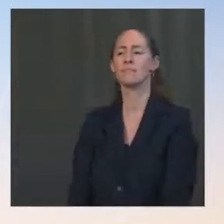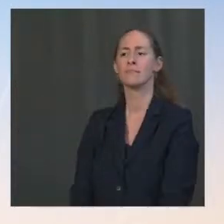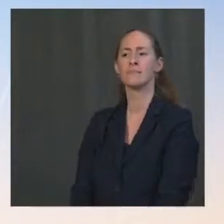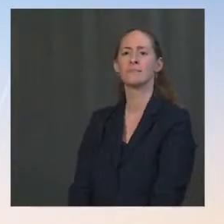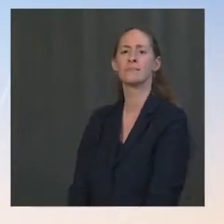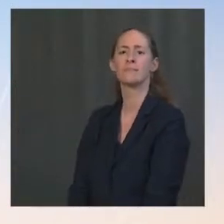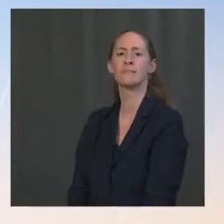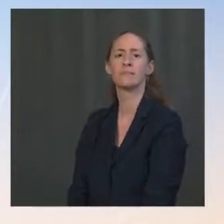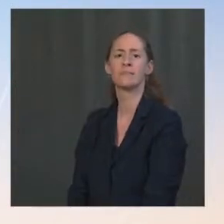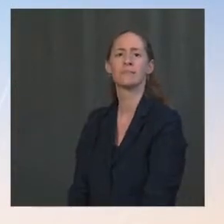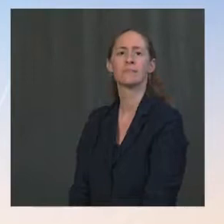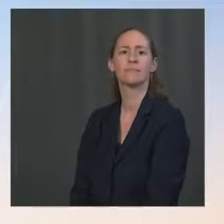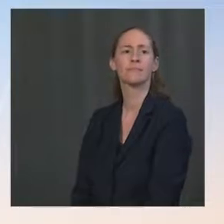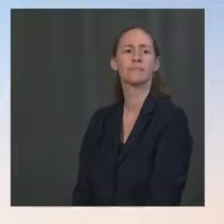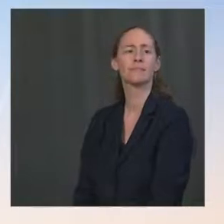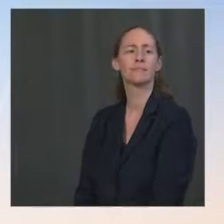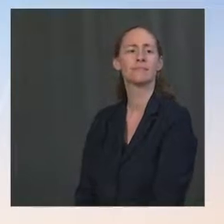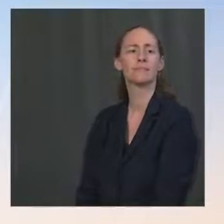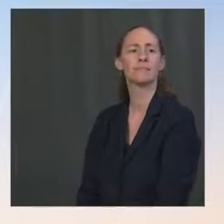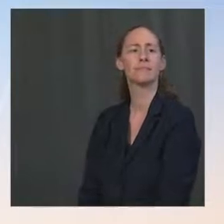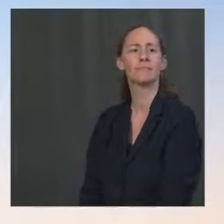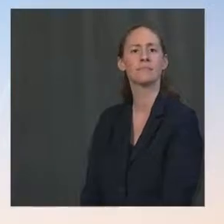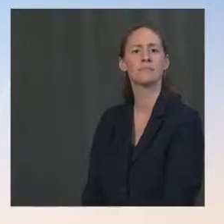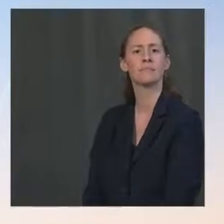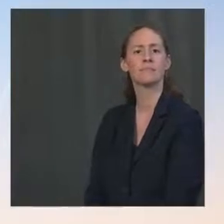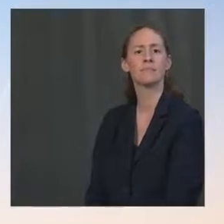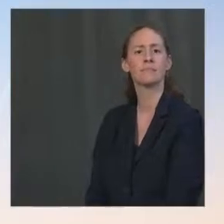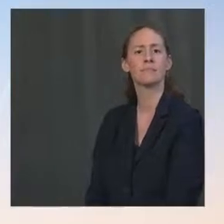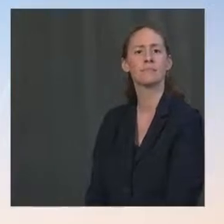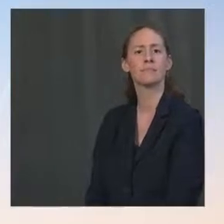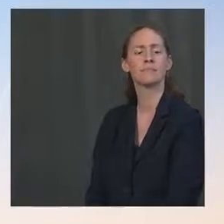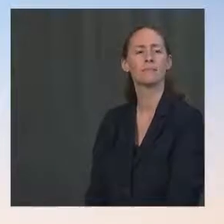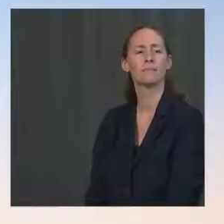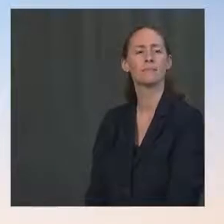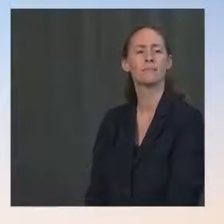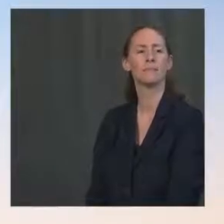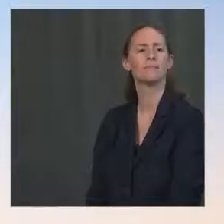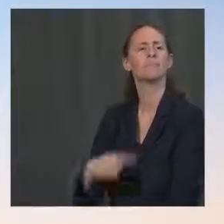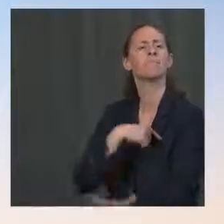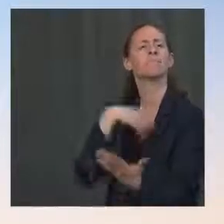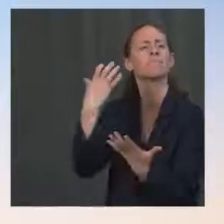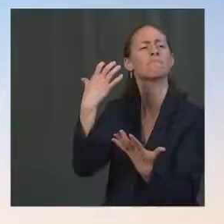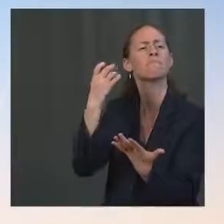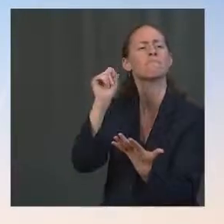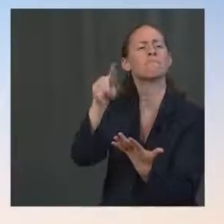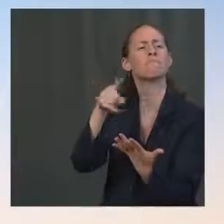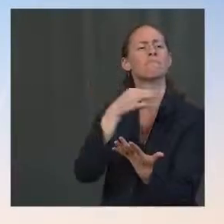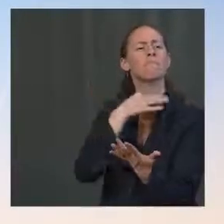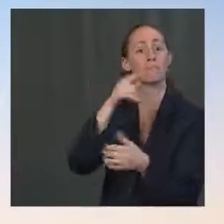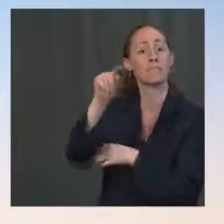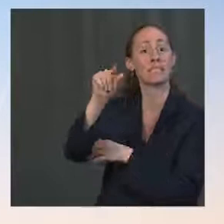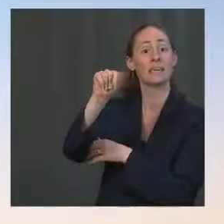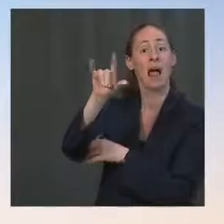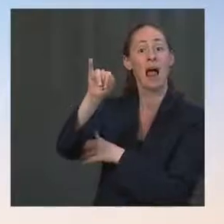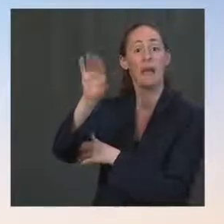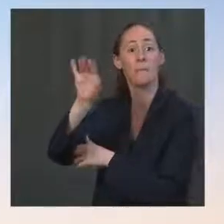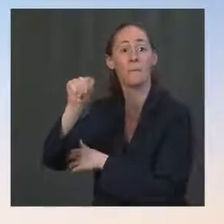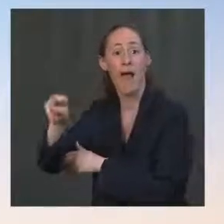I would like to ask you, there is link between Taliban and ISIS because the